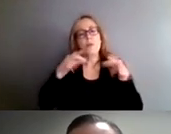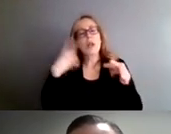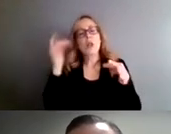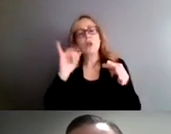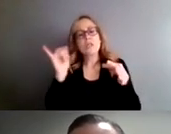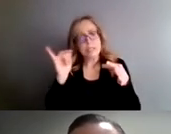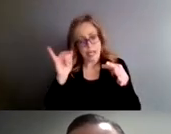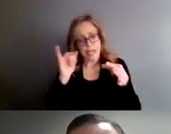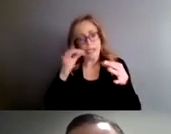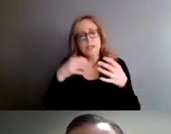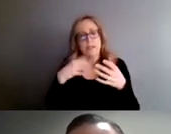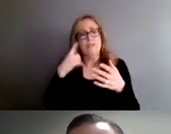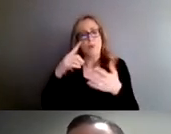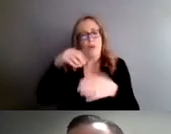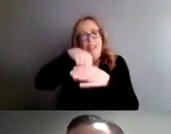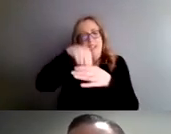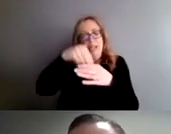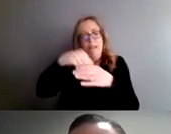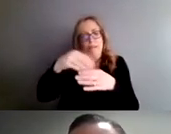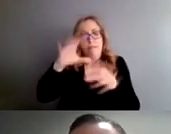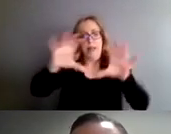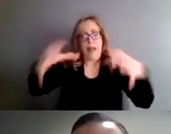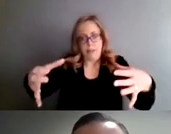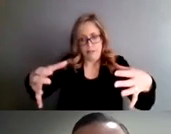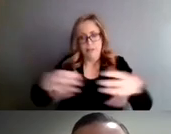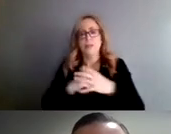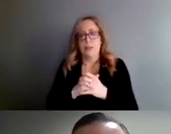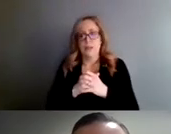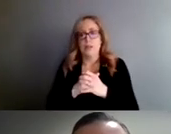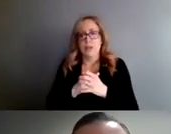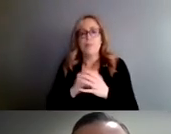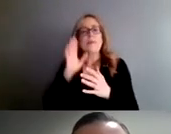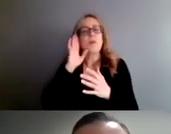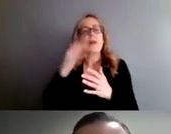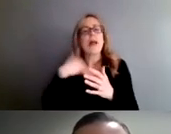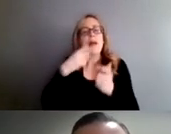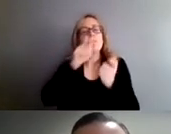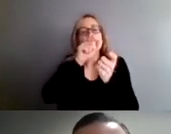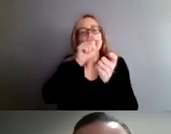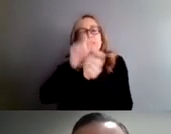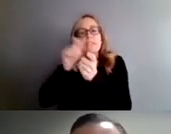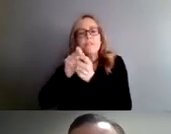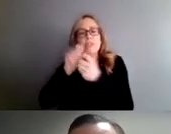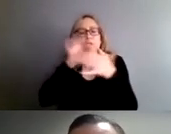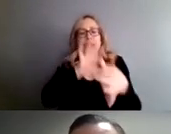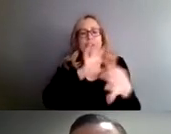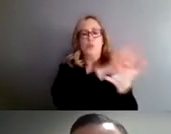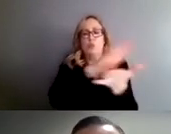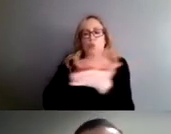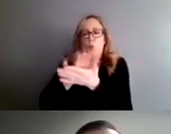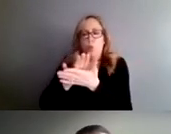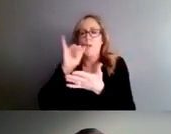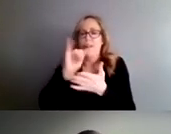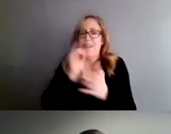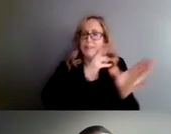But again, stay tuned for your school-based information sessions that'll be specific to your school-by-school differences across the district. Dr.